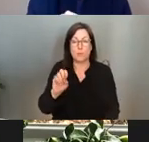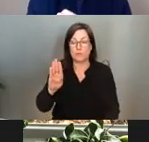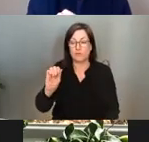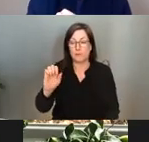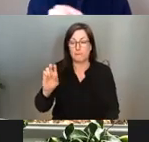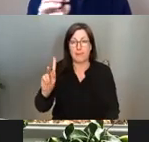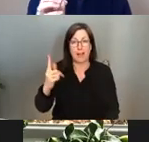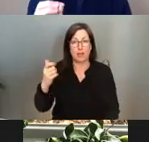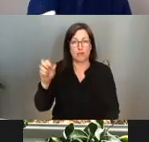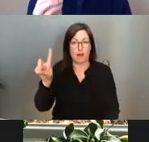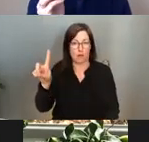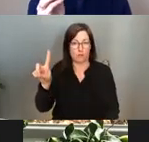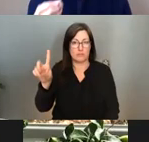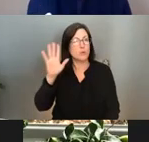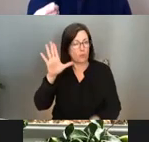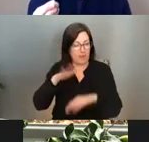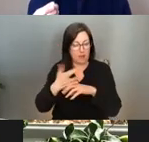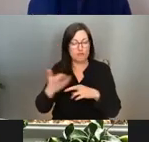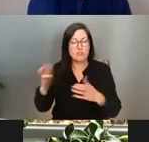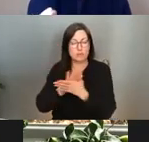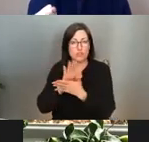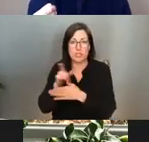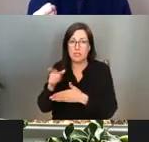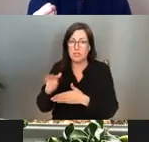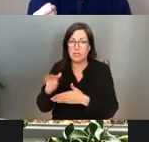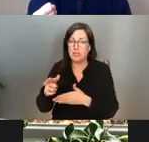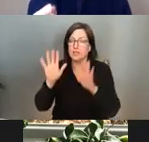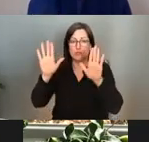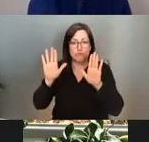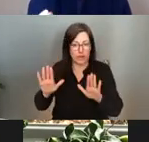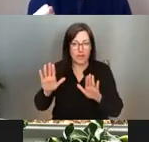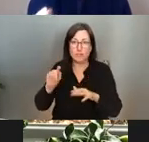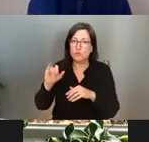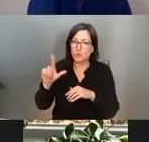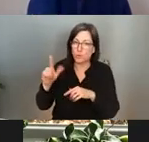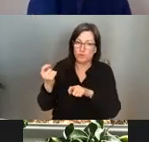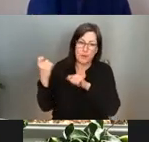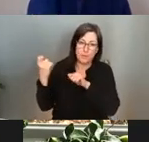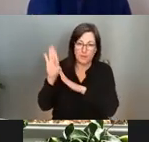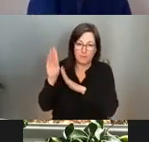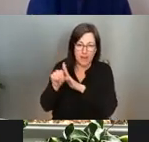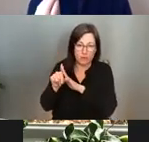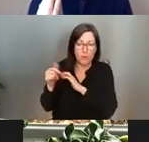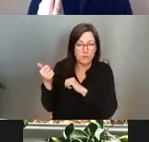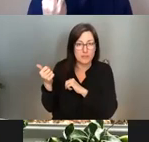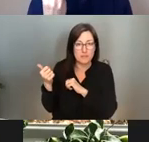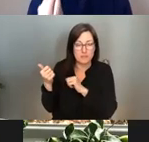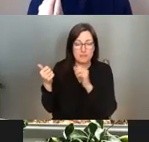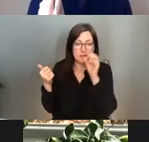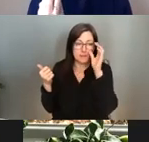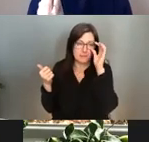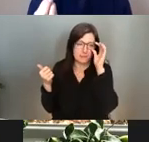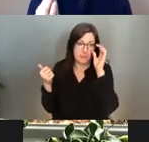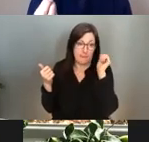resource sheet. And that's also another great tool for removing background. And then